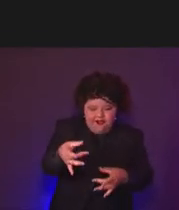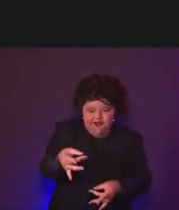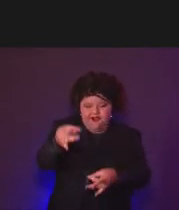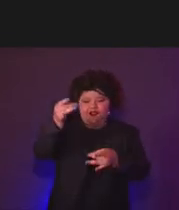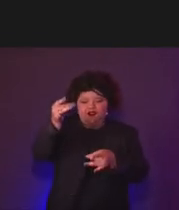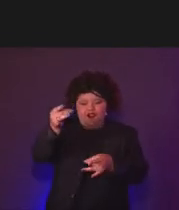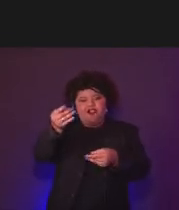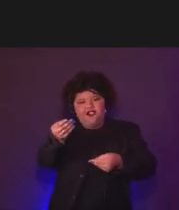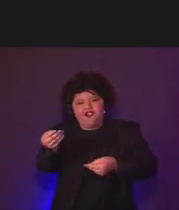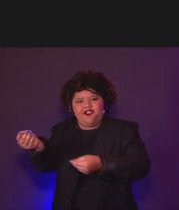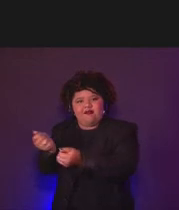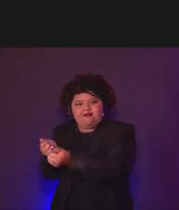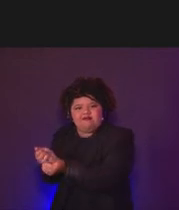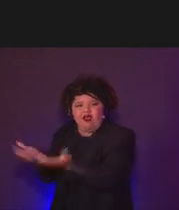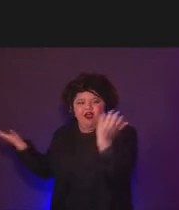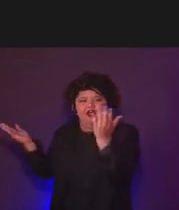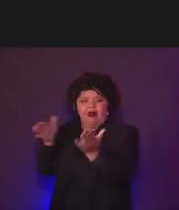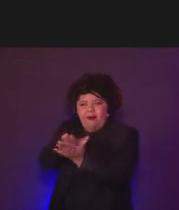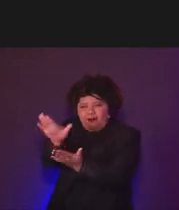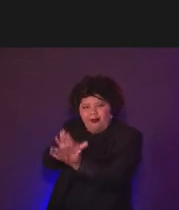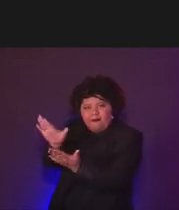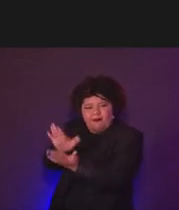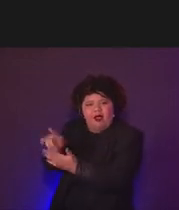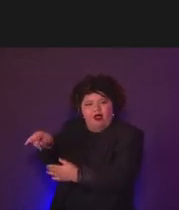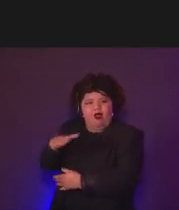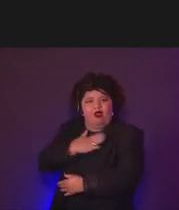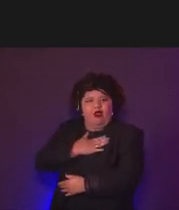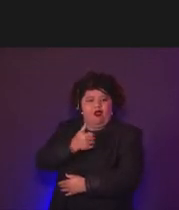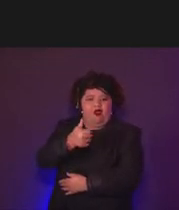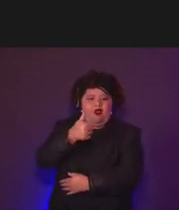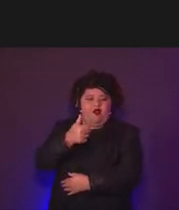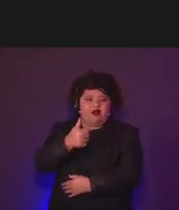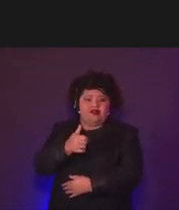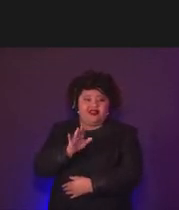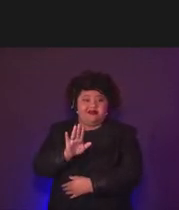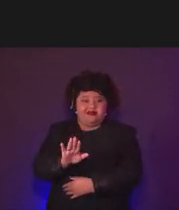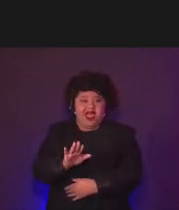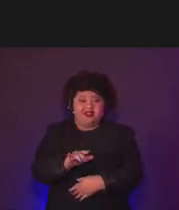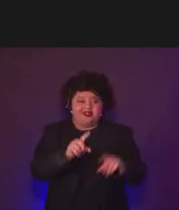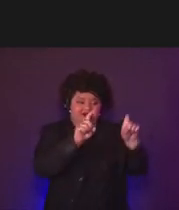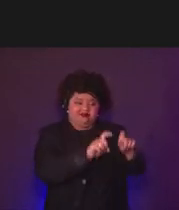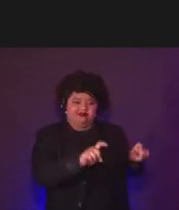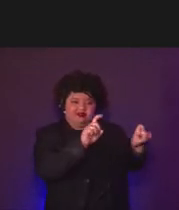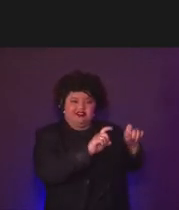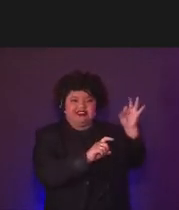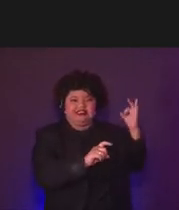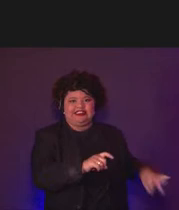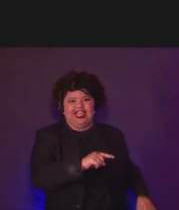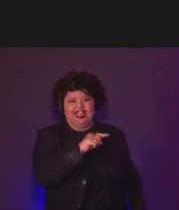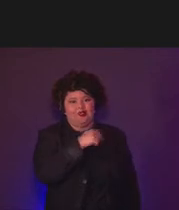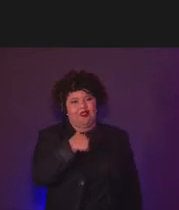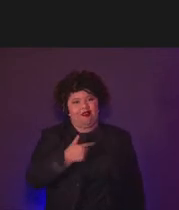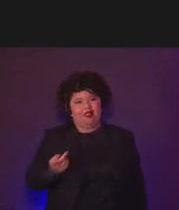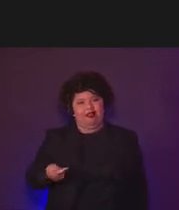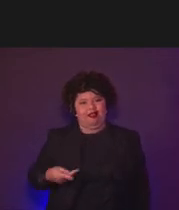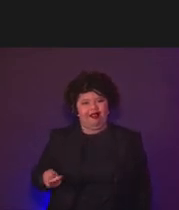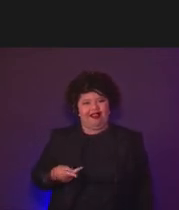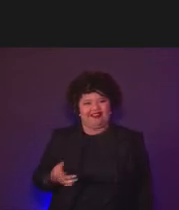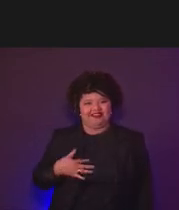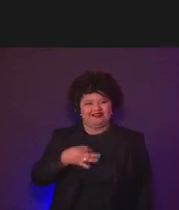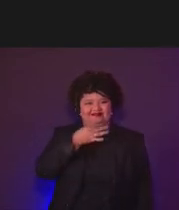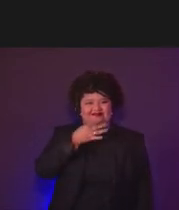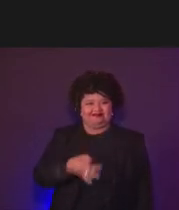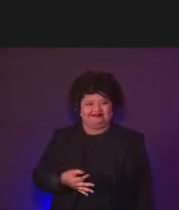like. So it turns out that Phil was right and I was wrong. Along came precision